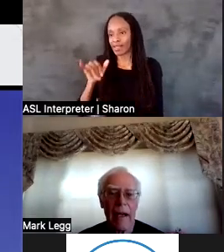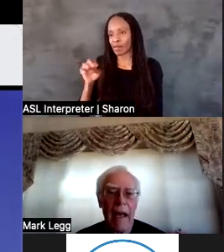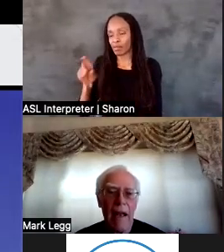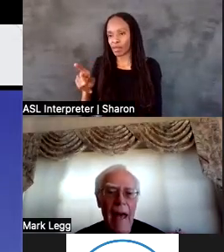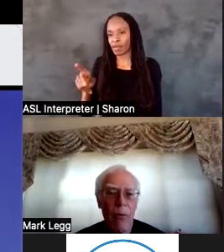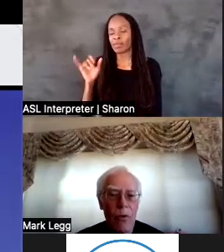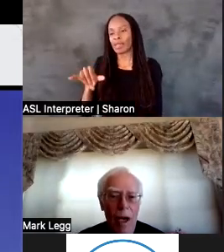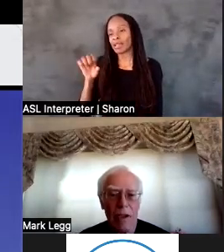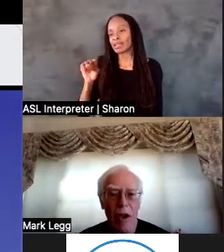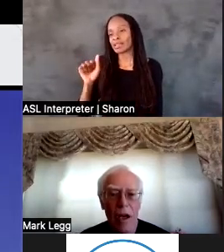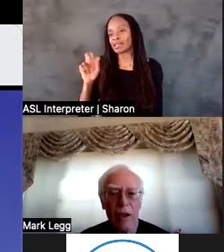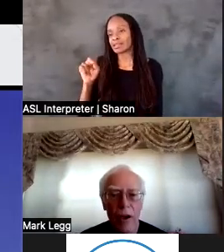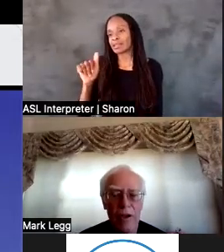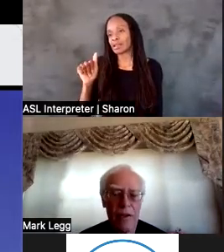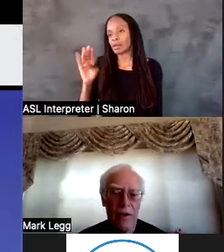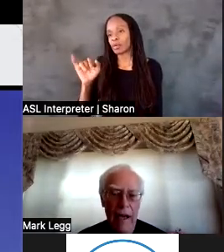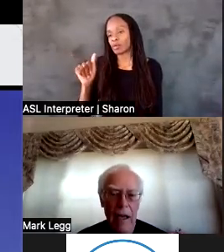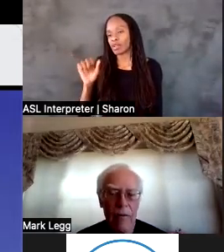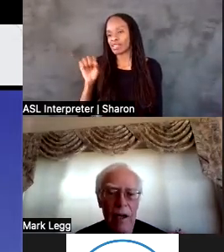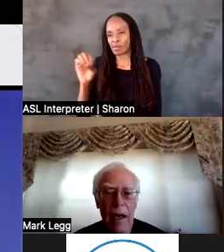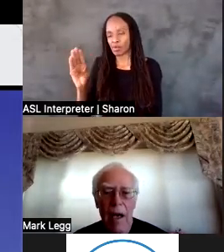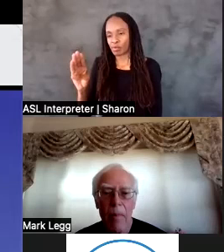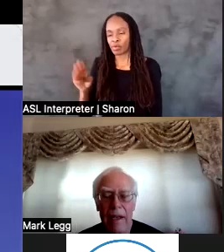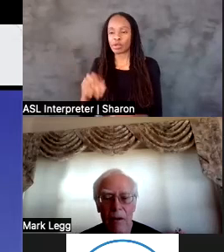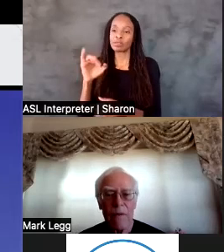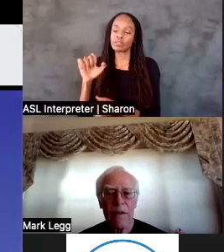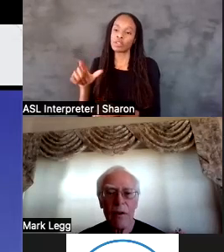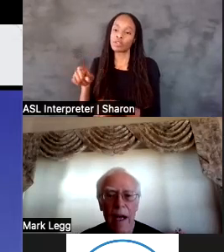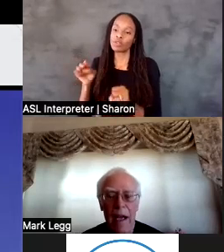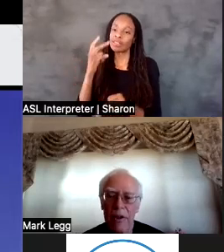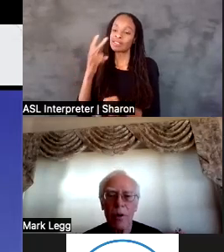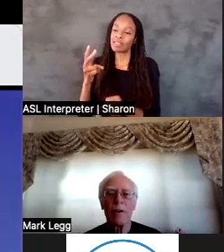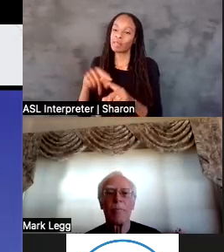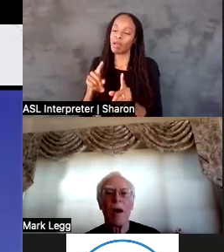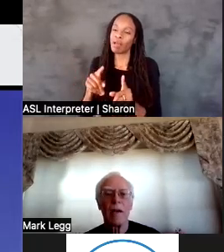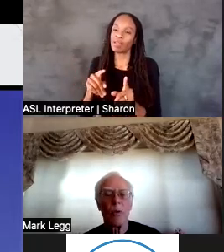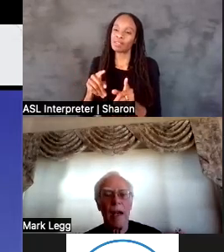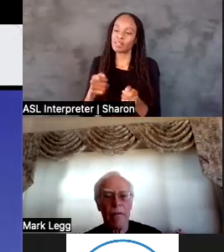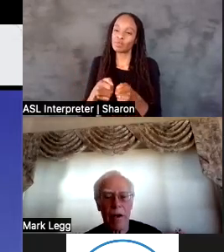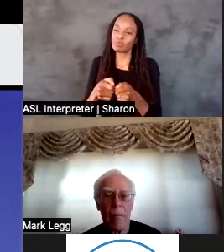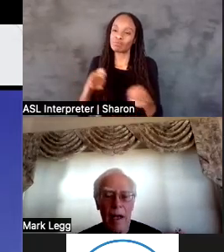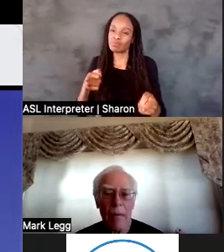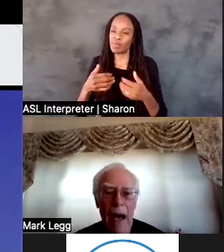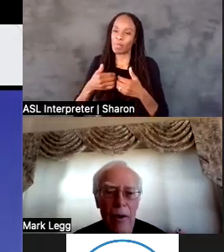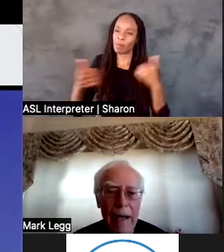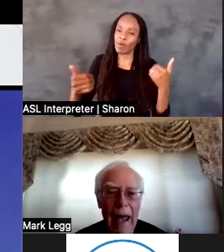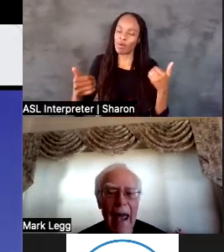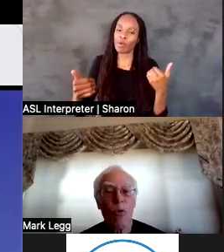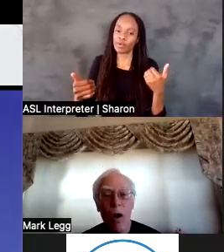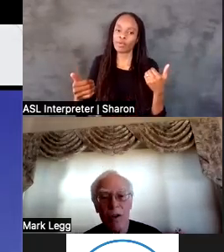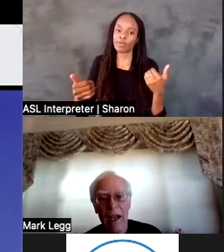Channel, that was once along the coast of Southern California, but it rifted away. It was pulled apart away from the